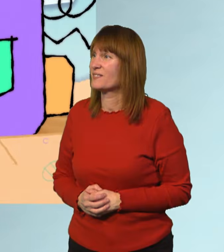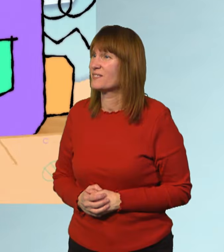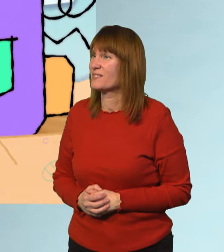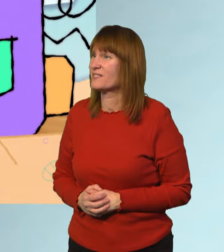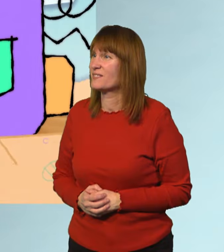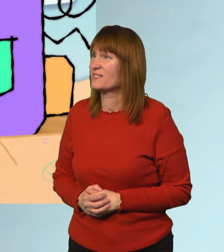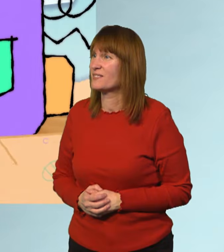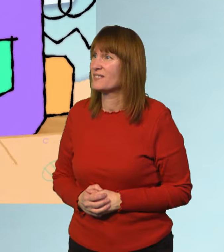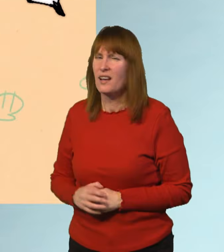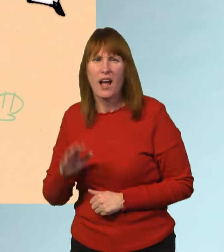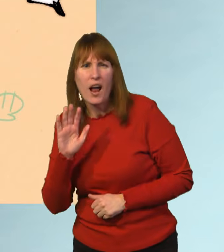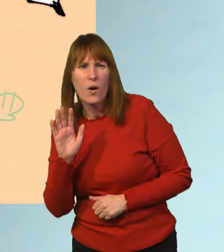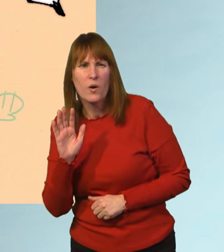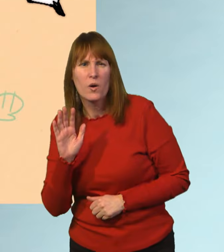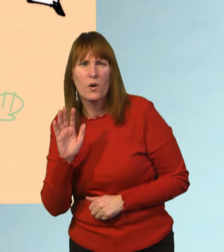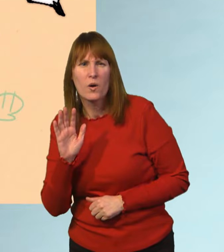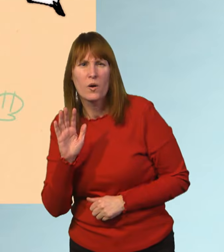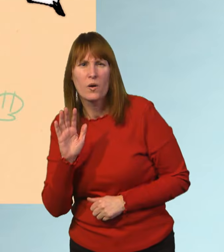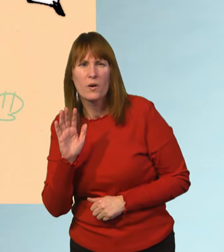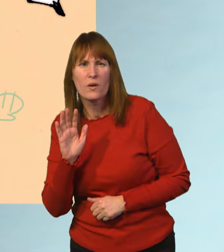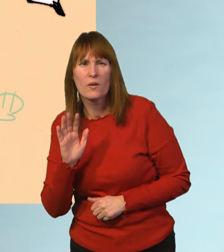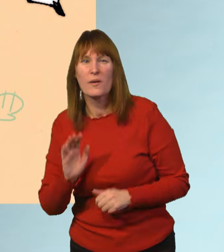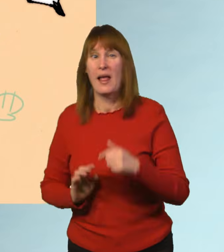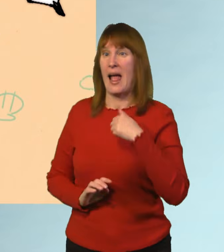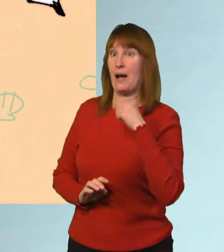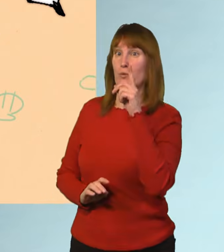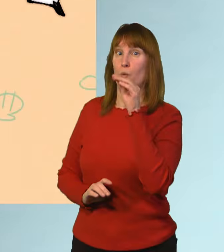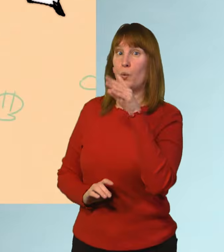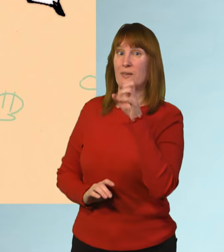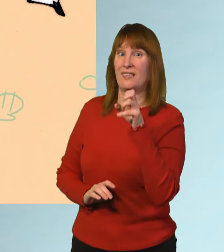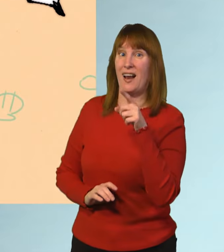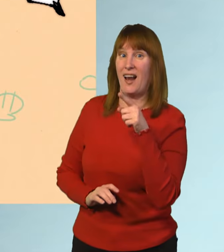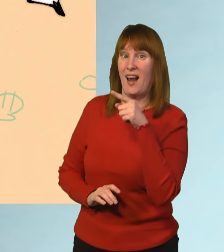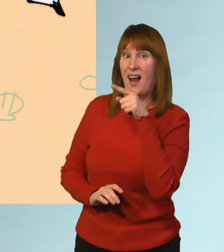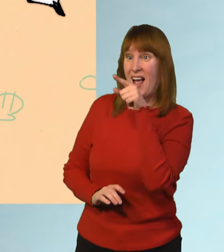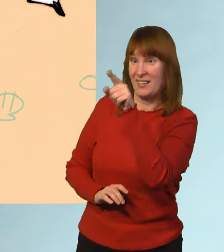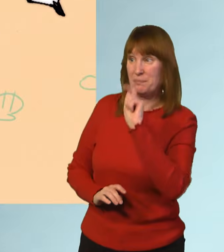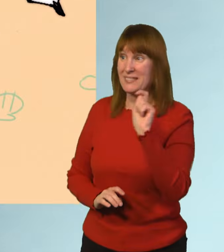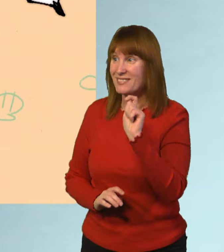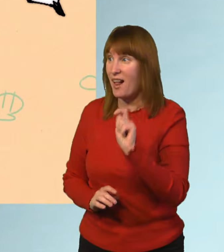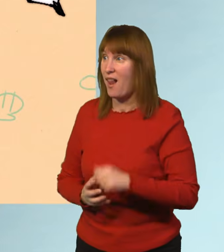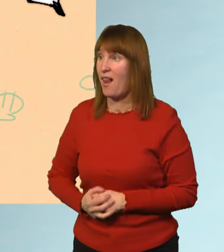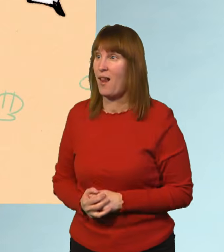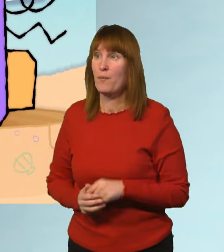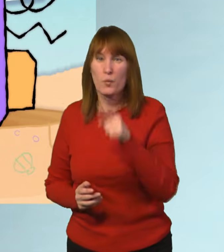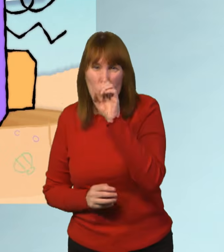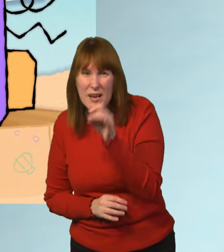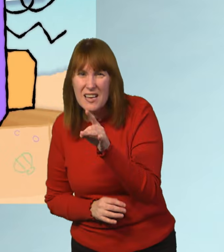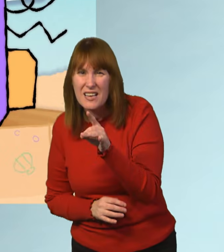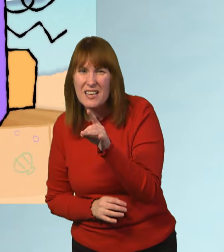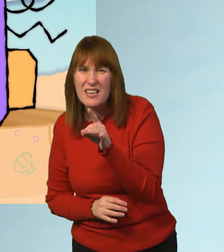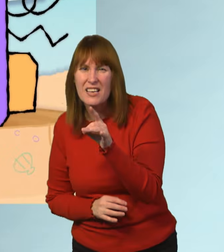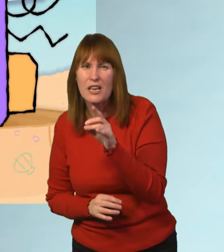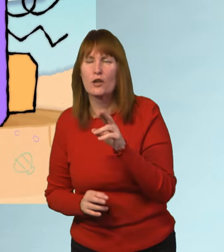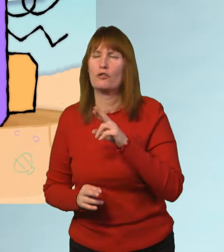Oh, hello there. Hi, I'm Doodle Girl, and this is Pencil. Are you okay? I was